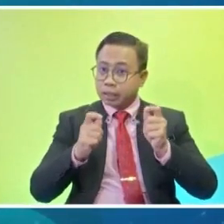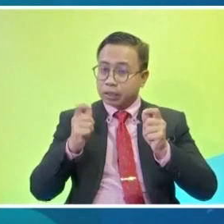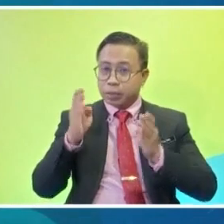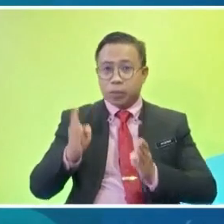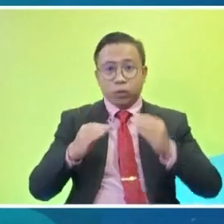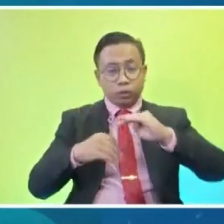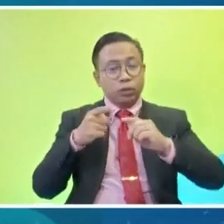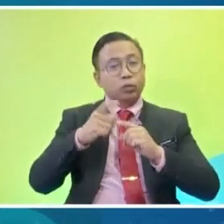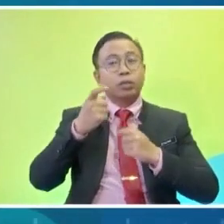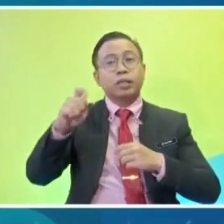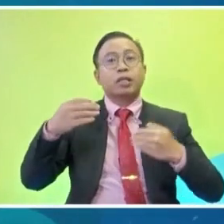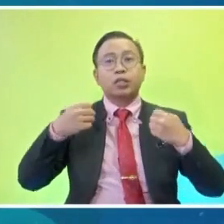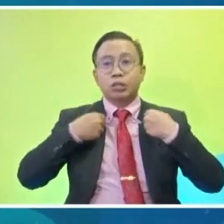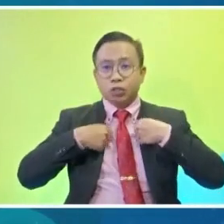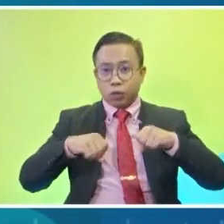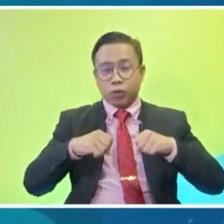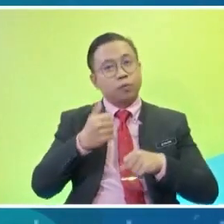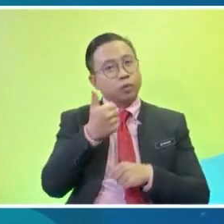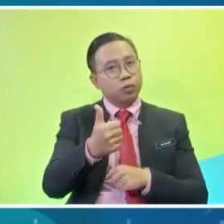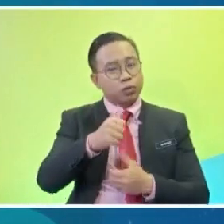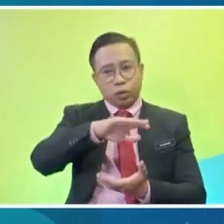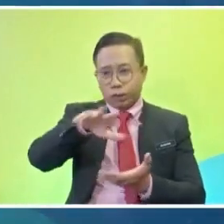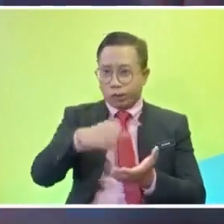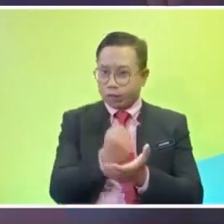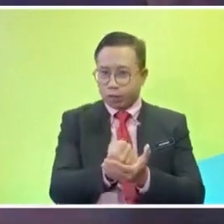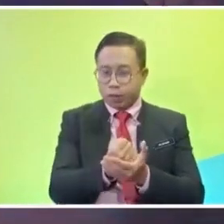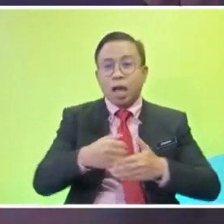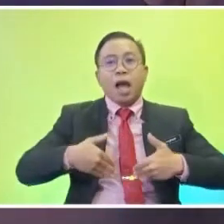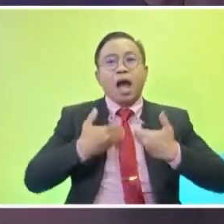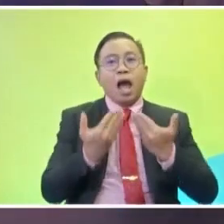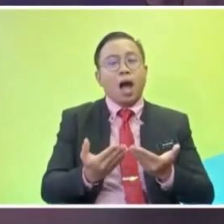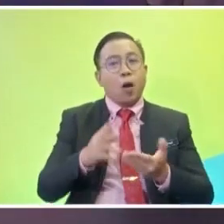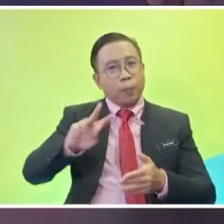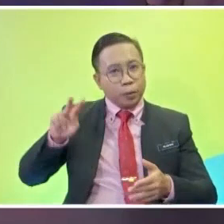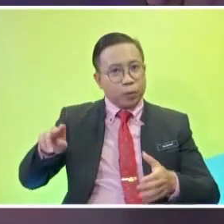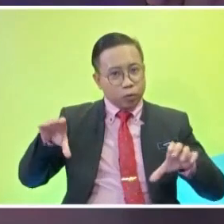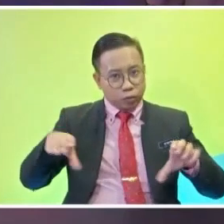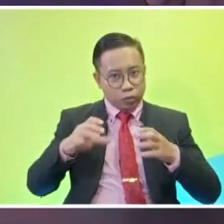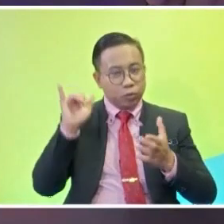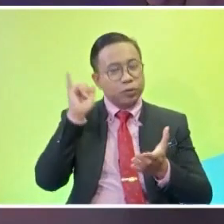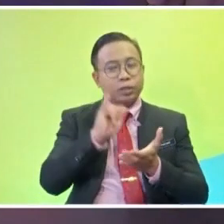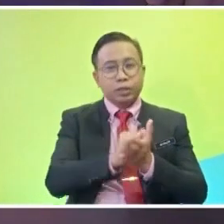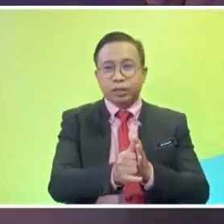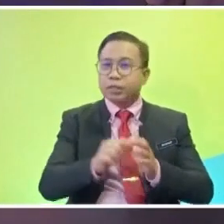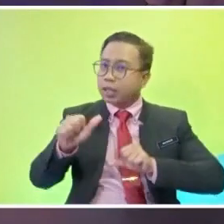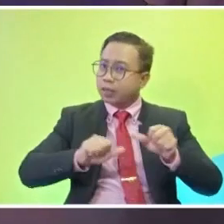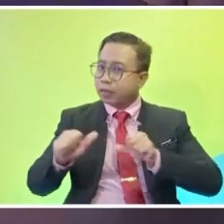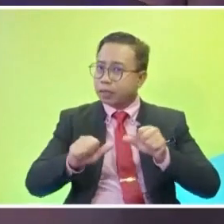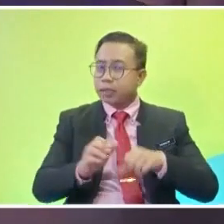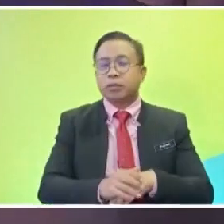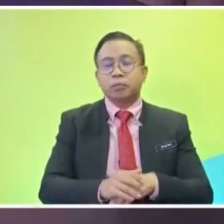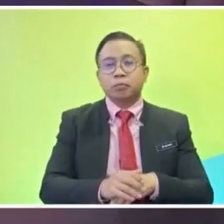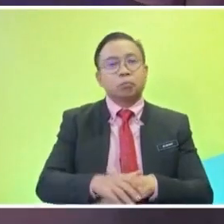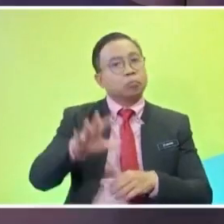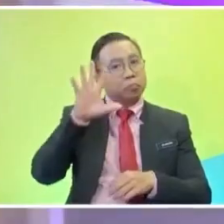to shops. Wow, good job, everyone. So, Miss Sylvia, how did our pupils do for this activity? Maybe you'd like to share. I think they deserve